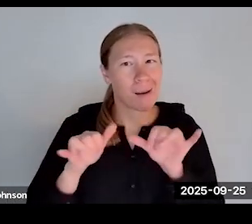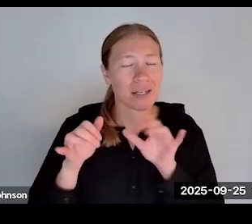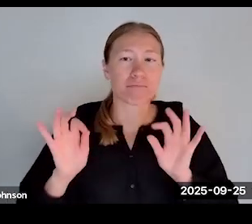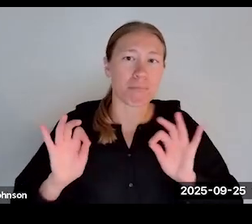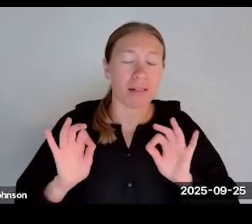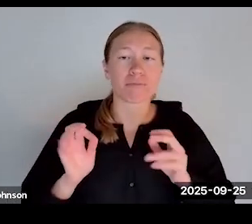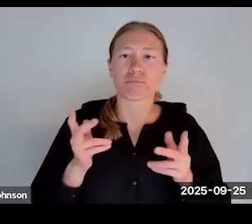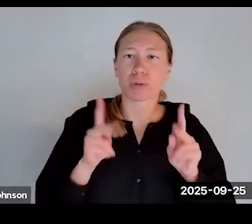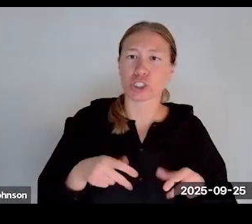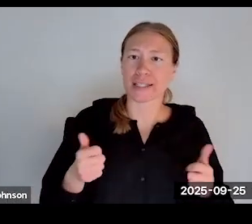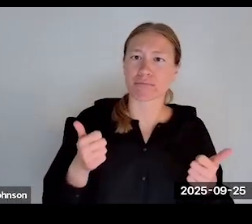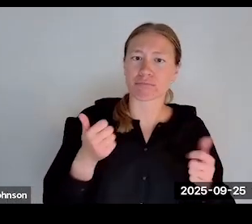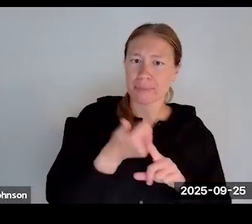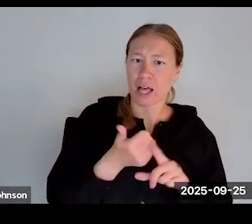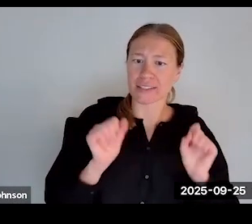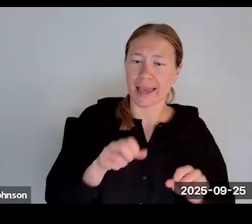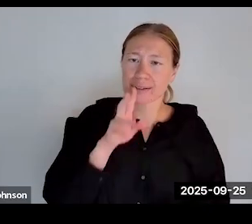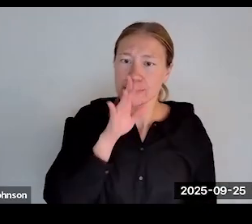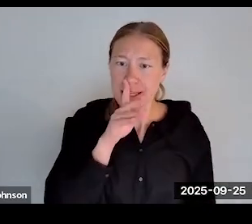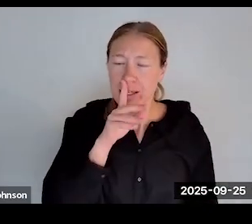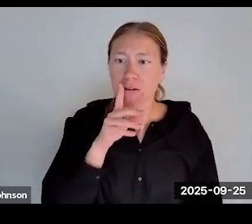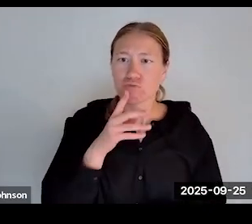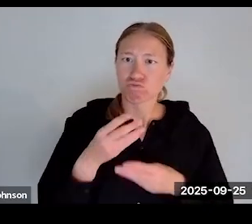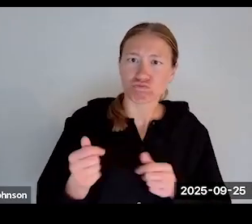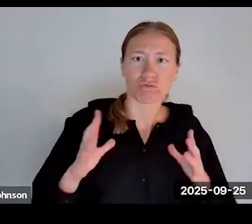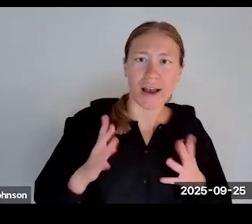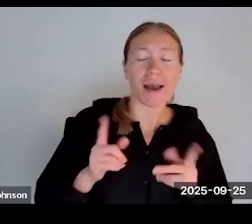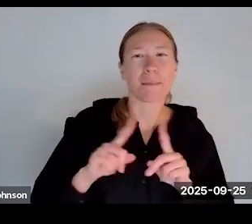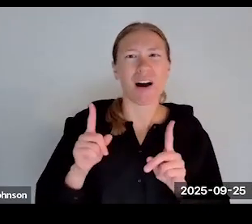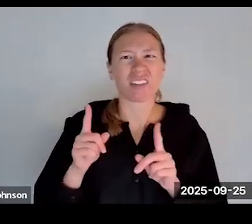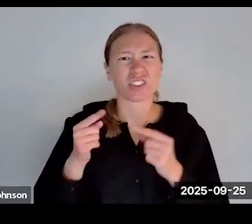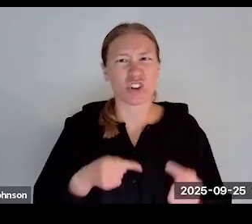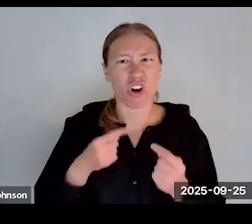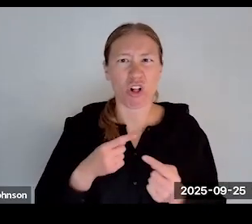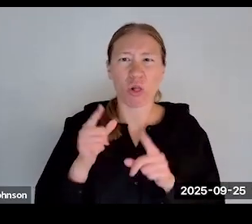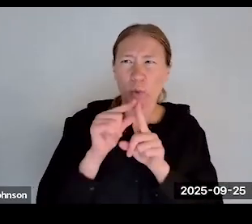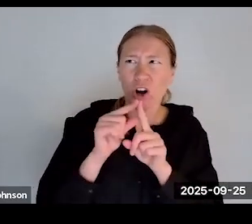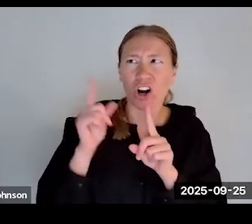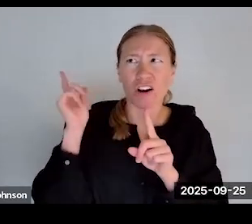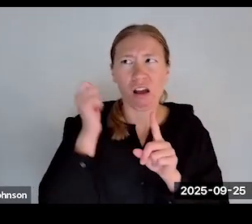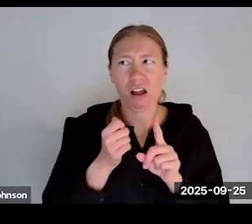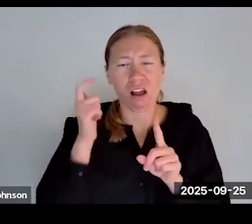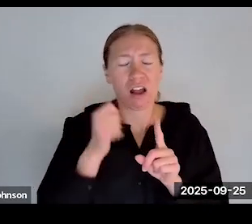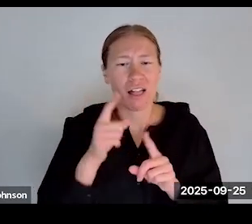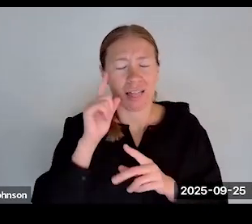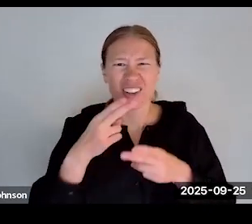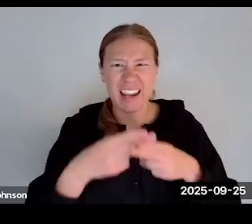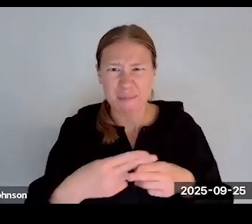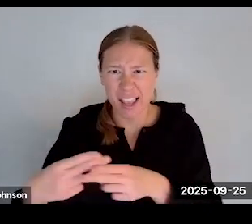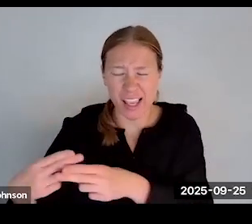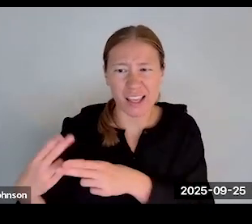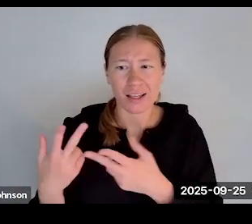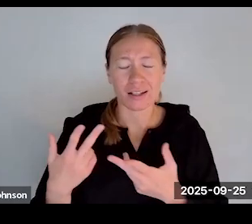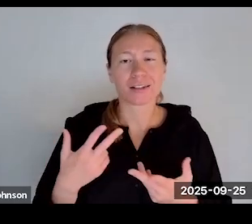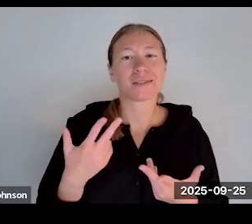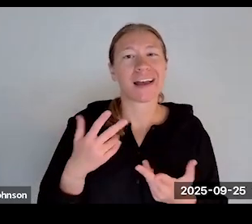speak fluently but can struggle with word retrieval, especially naming objects. While exact numbers for anomic aphasia